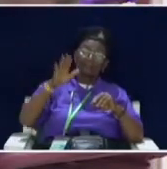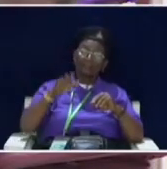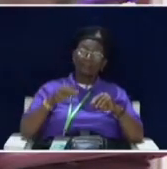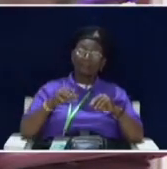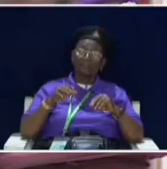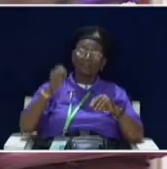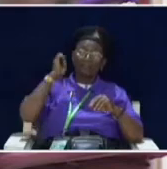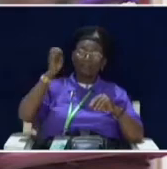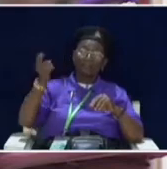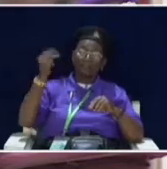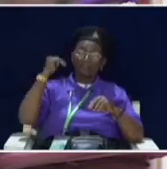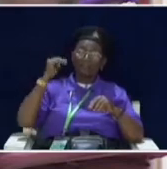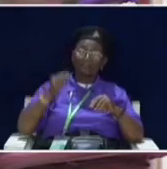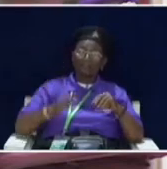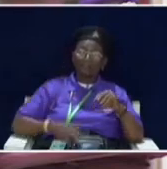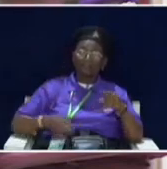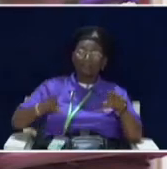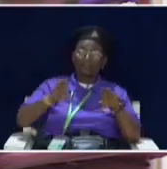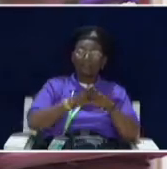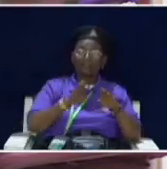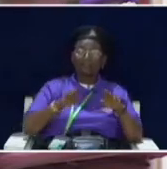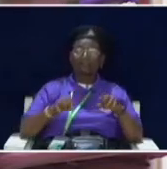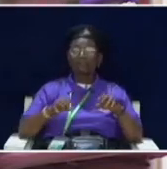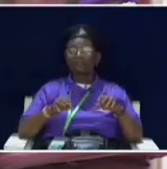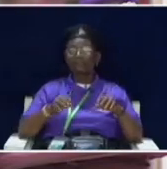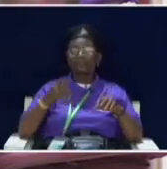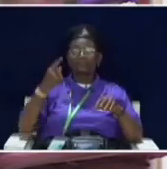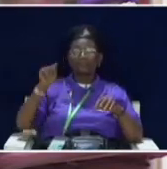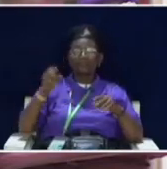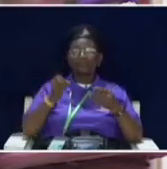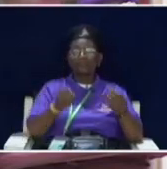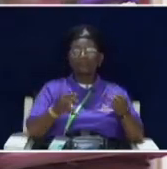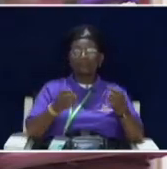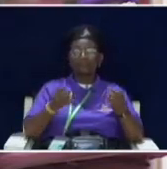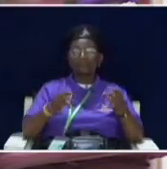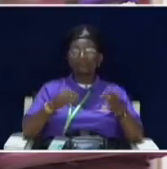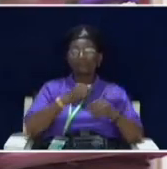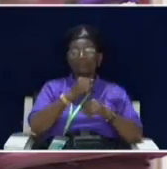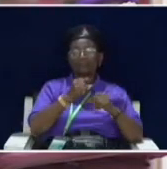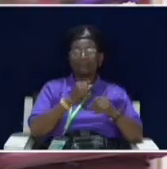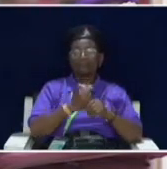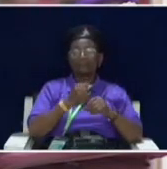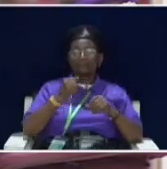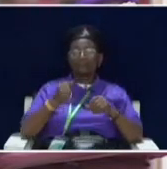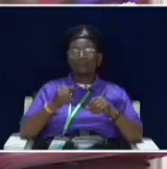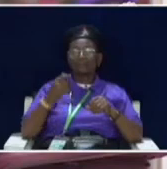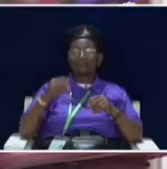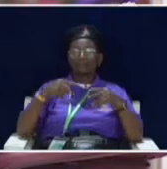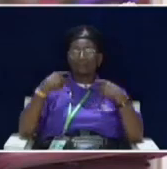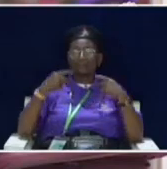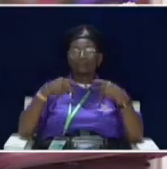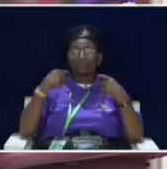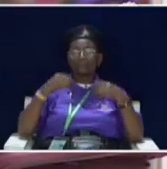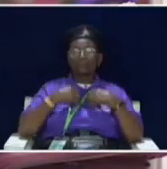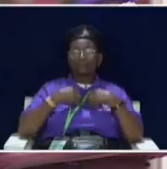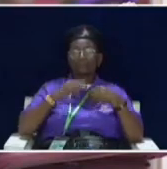who was barren for several years, and the pastor had been